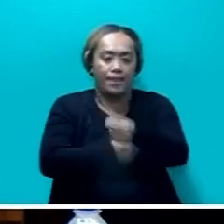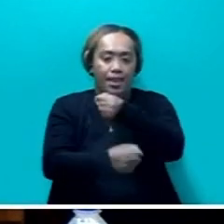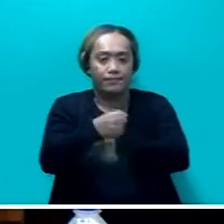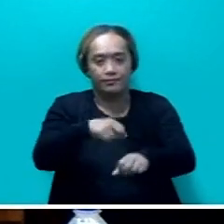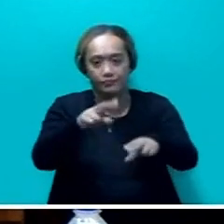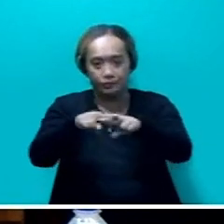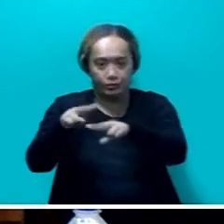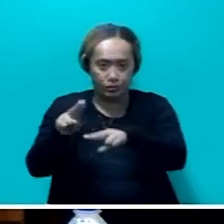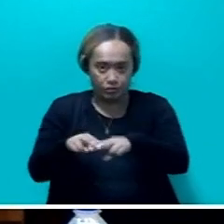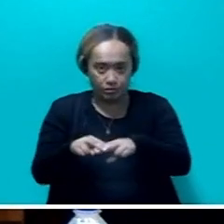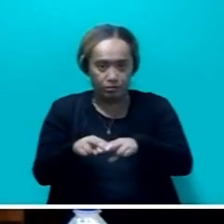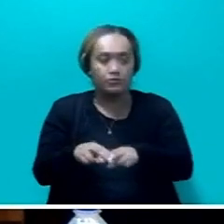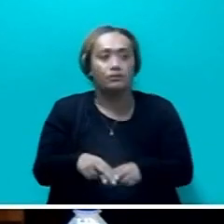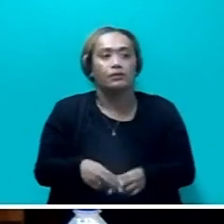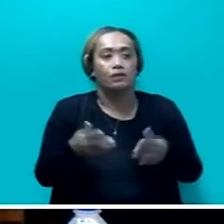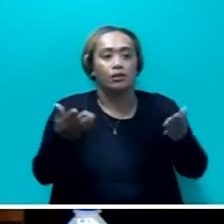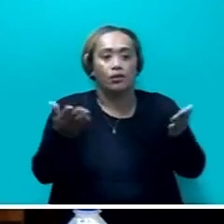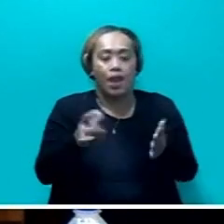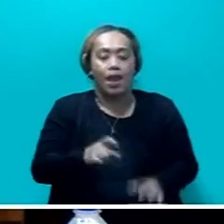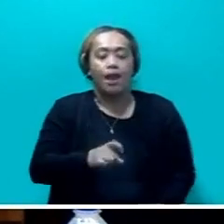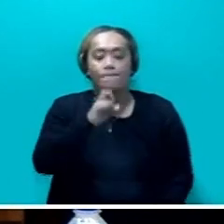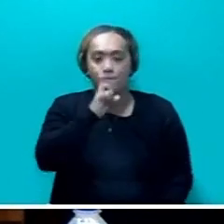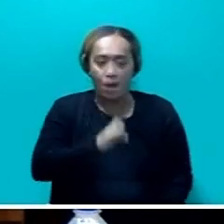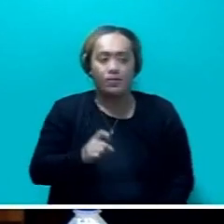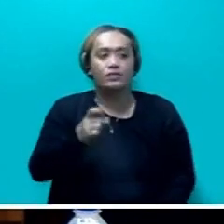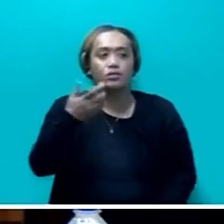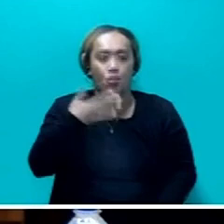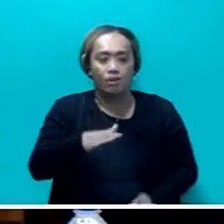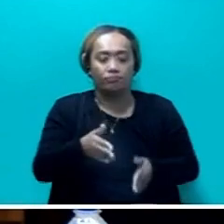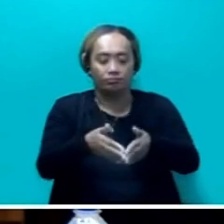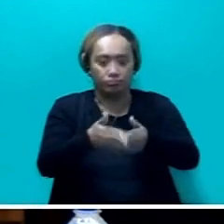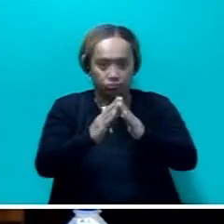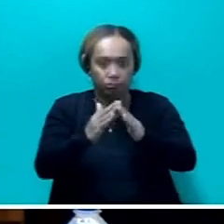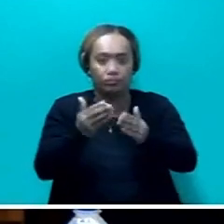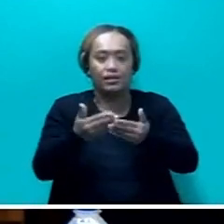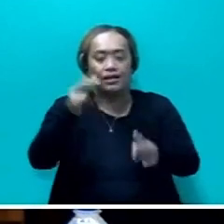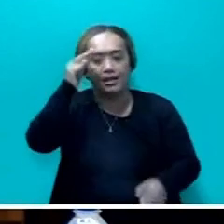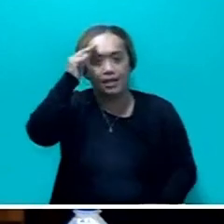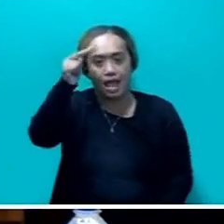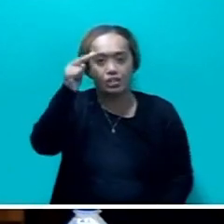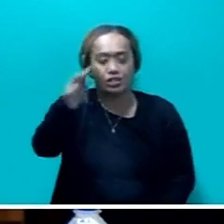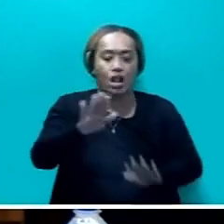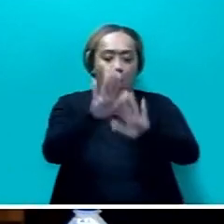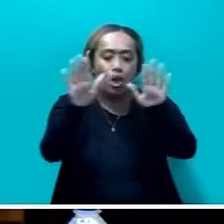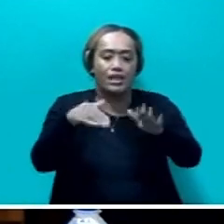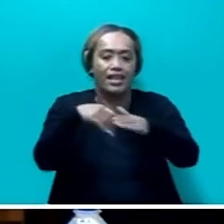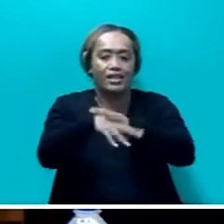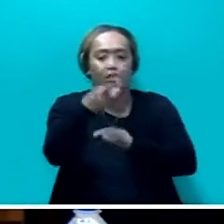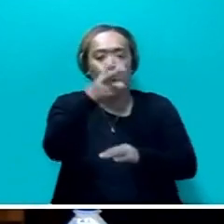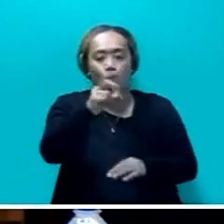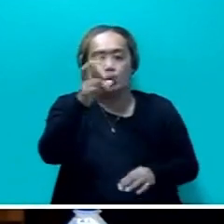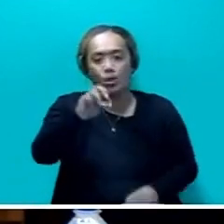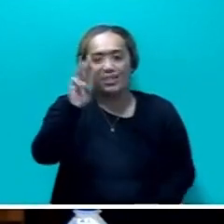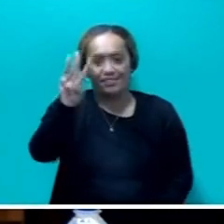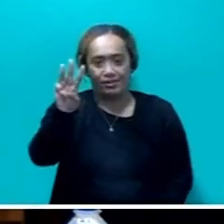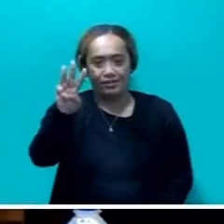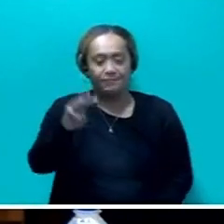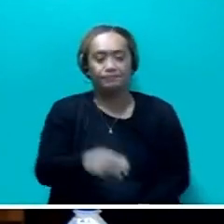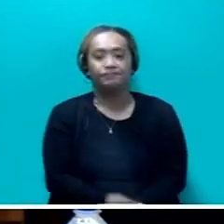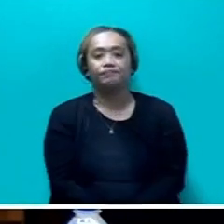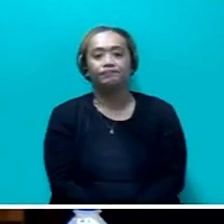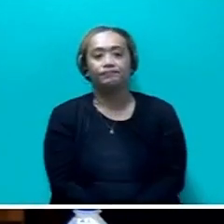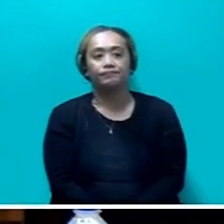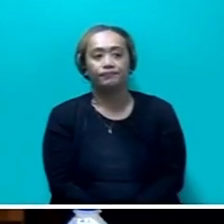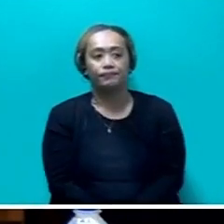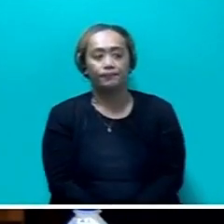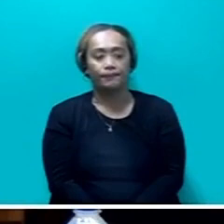I reconfirm my promise to inaugurate that new national holiday in 2023, unquote."